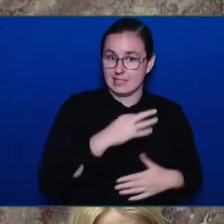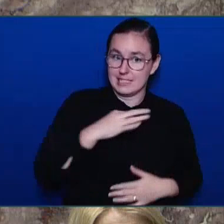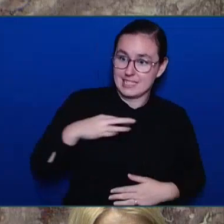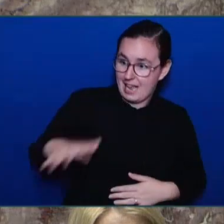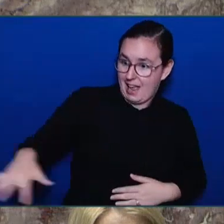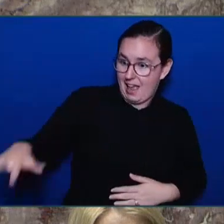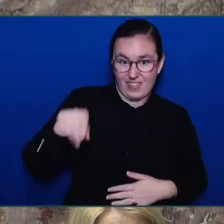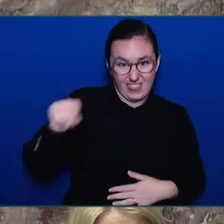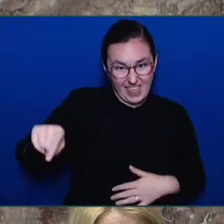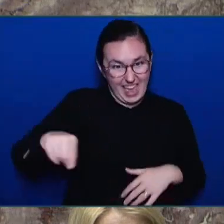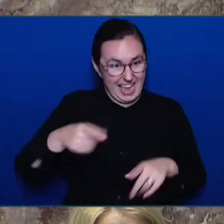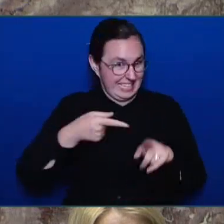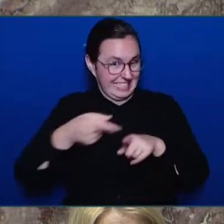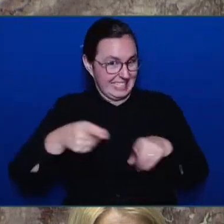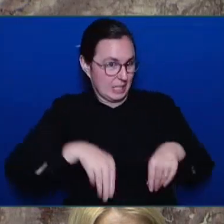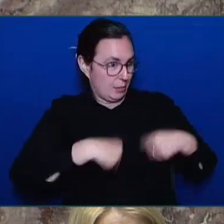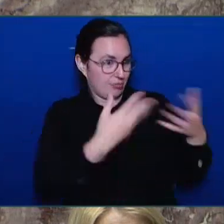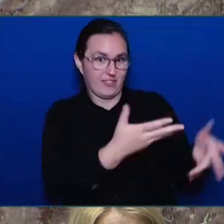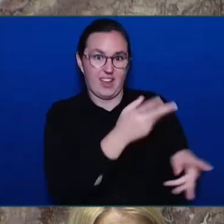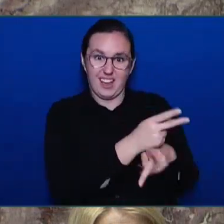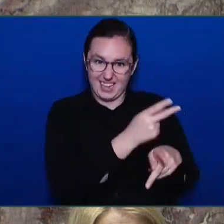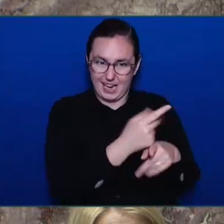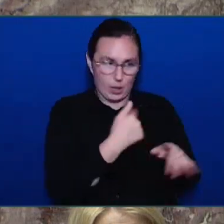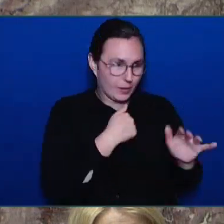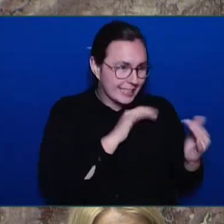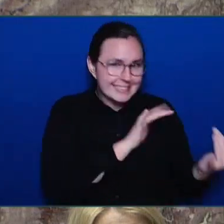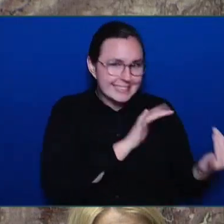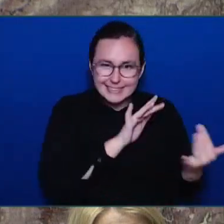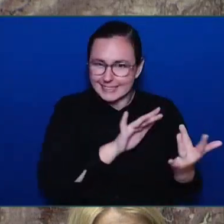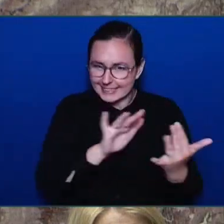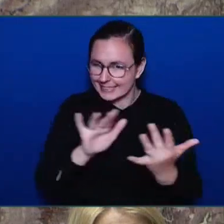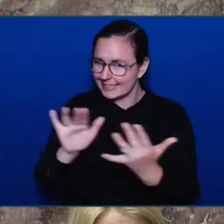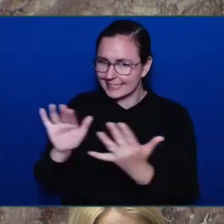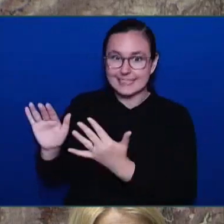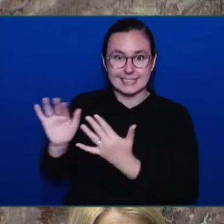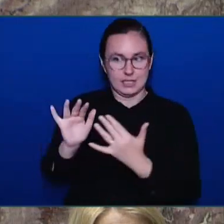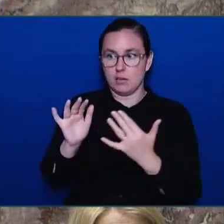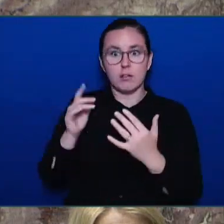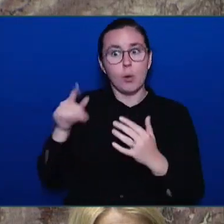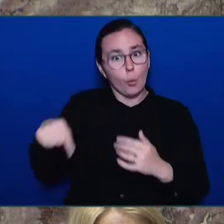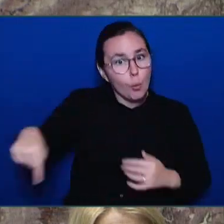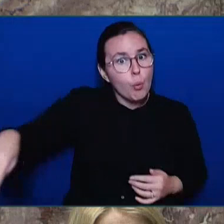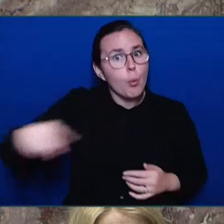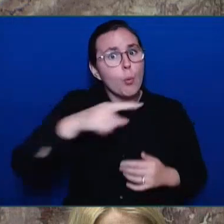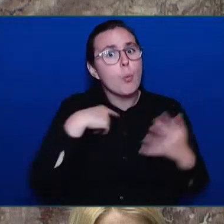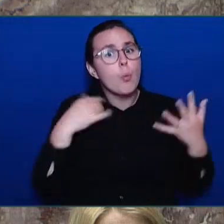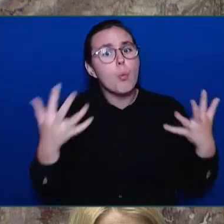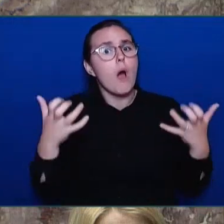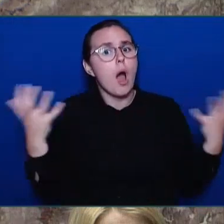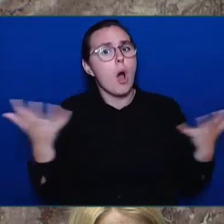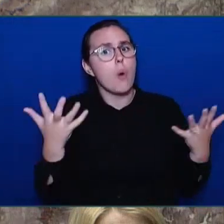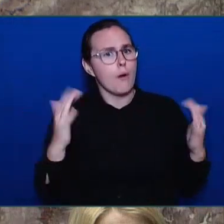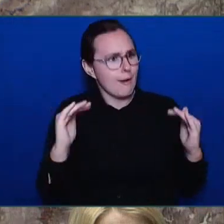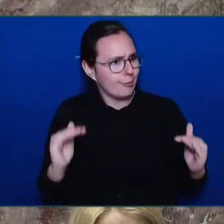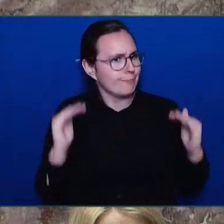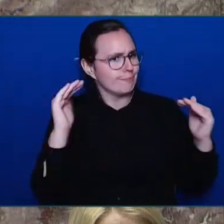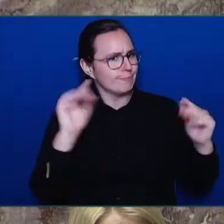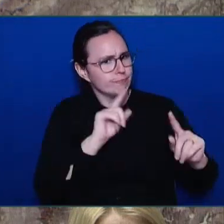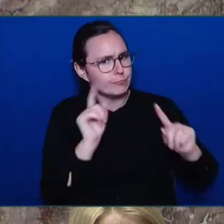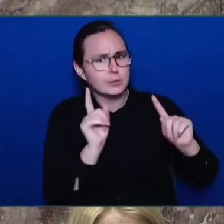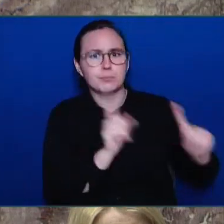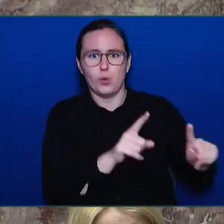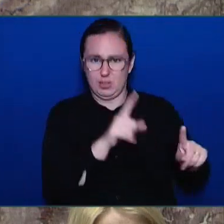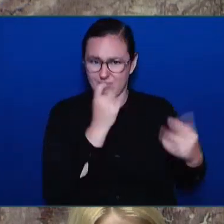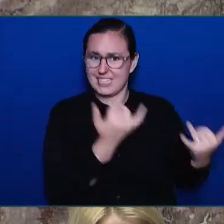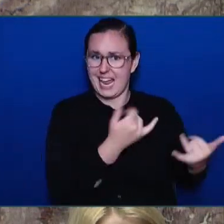required in the crisis that we are dealing with. We have over 3,200 publicly funded treatment beds in this